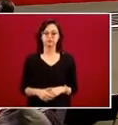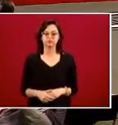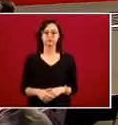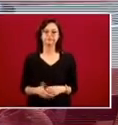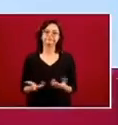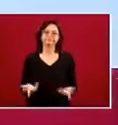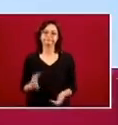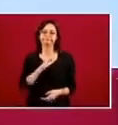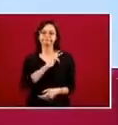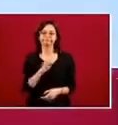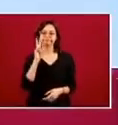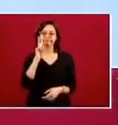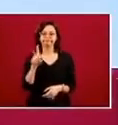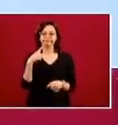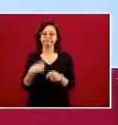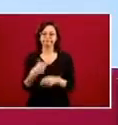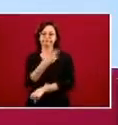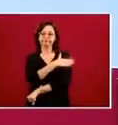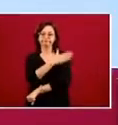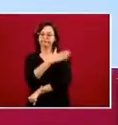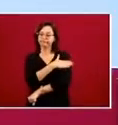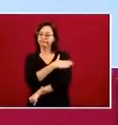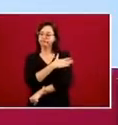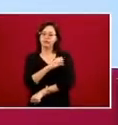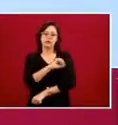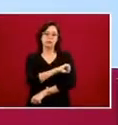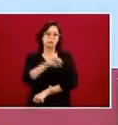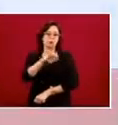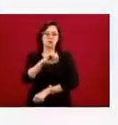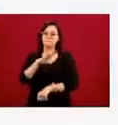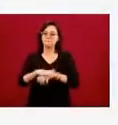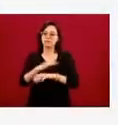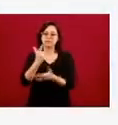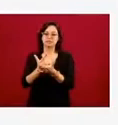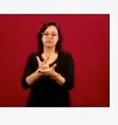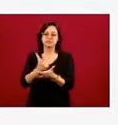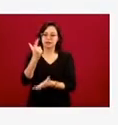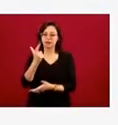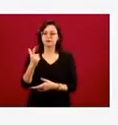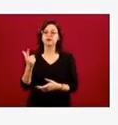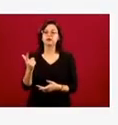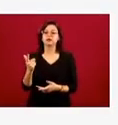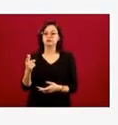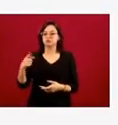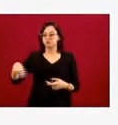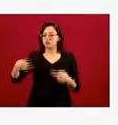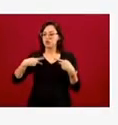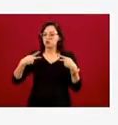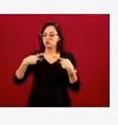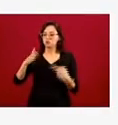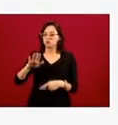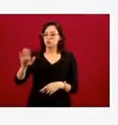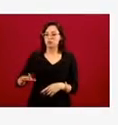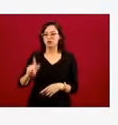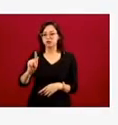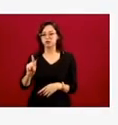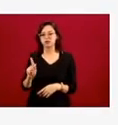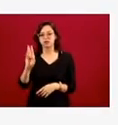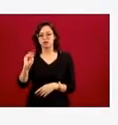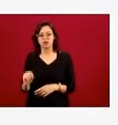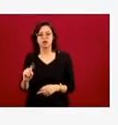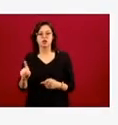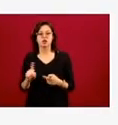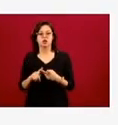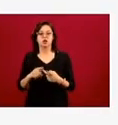look at the comorbidity relation, meaning out of these deaths, out of